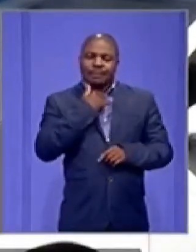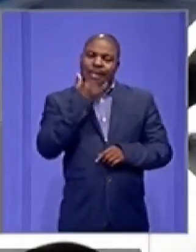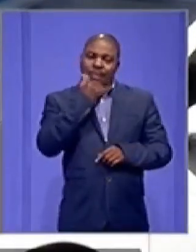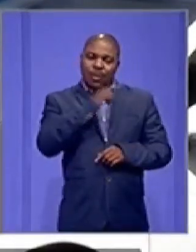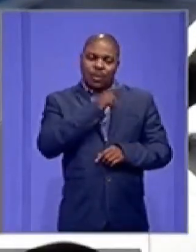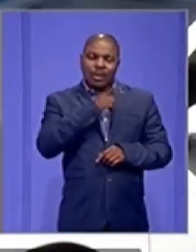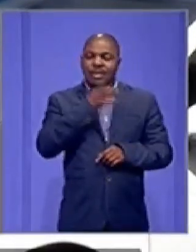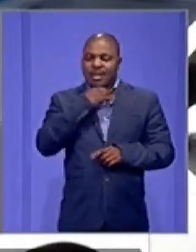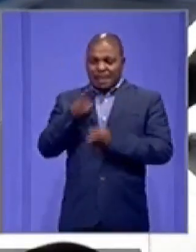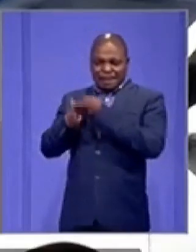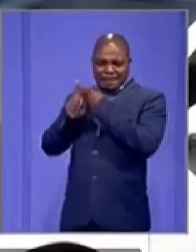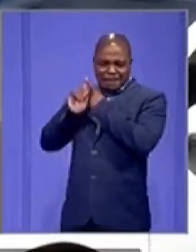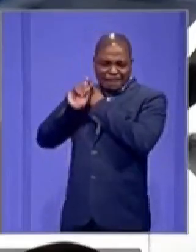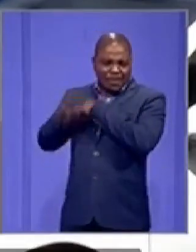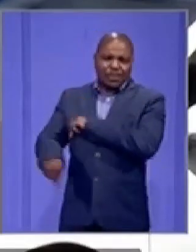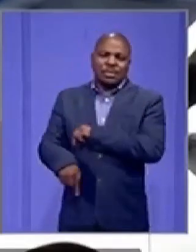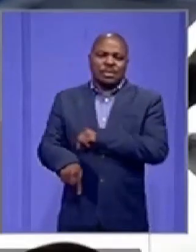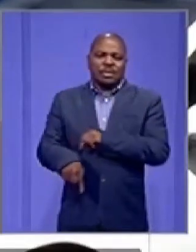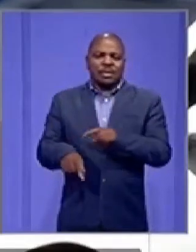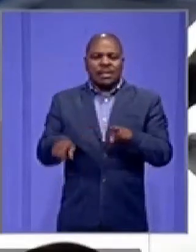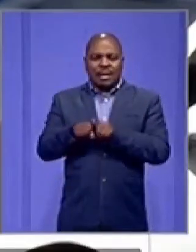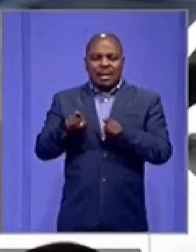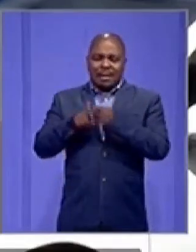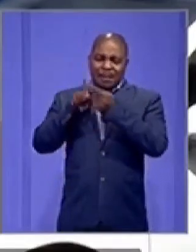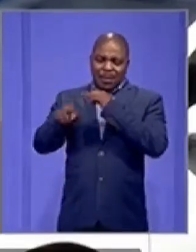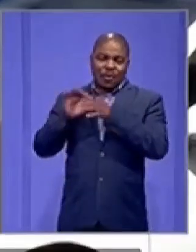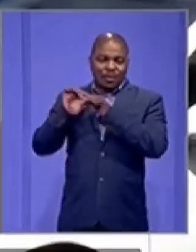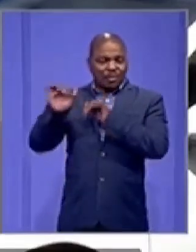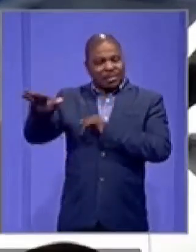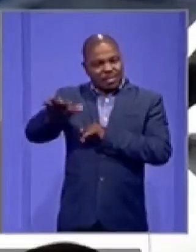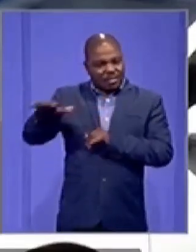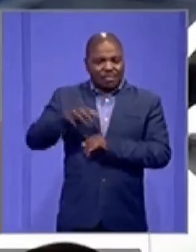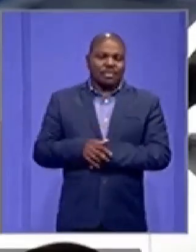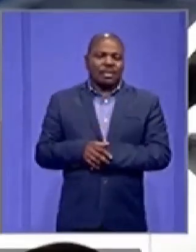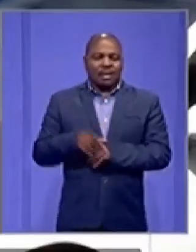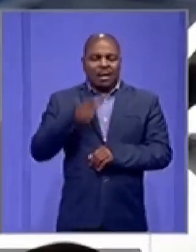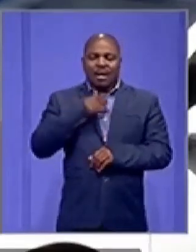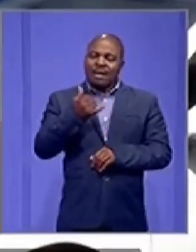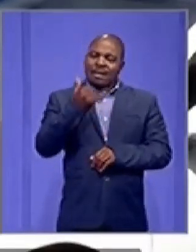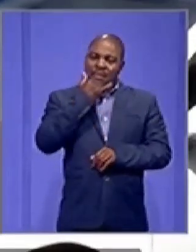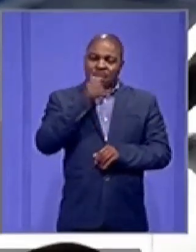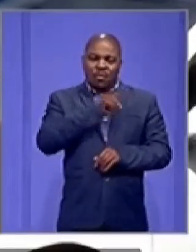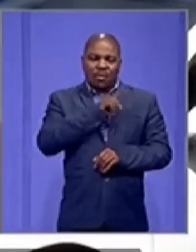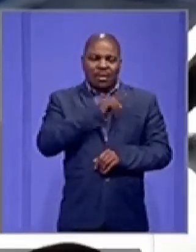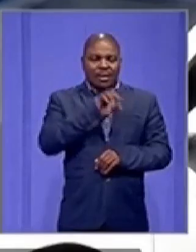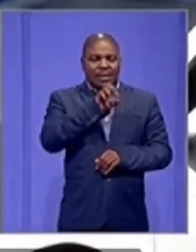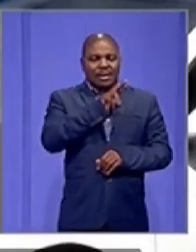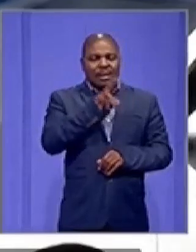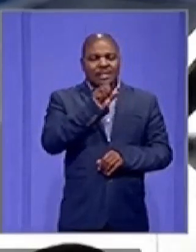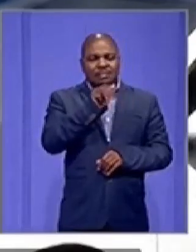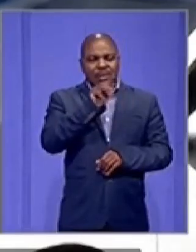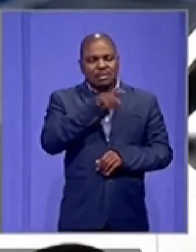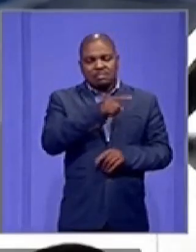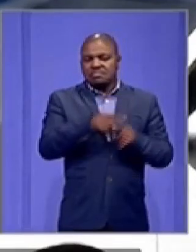shapile England ene ebile ba shapetse go lenyana le mo so re happy ka nnete ba rentse mototlo ba nna bo Christmas mono ka